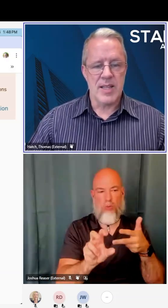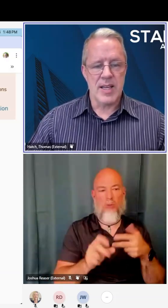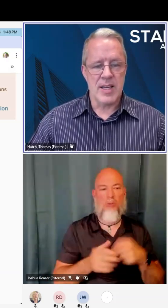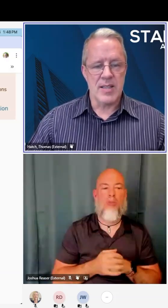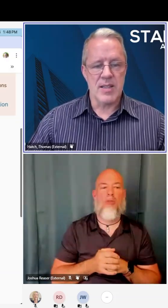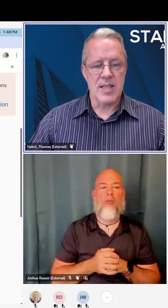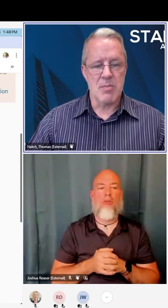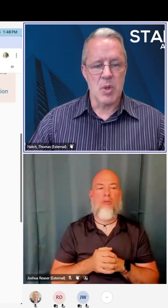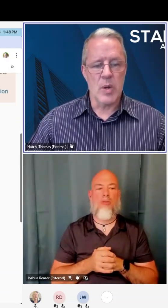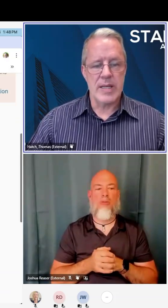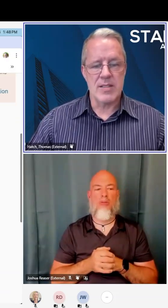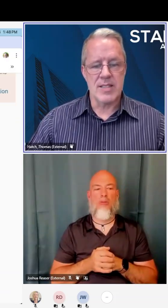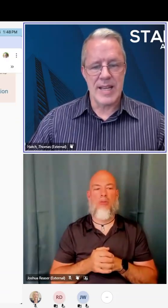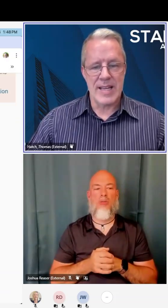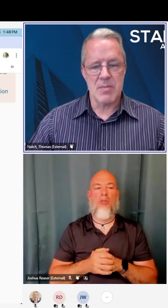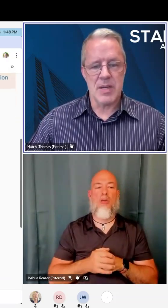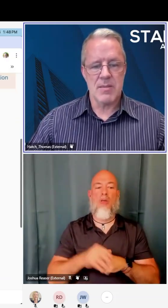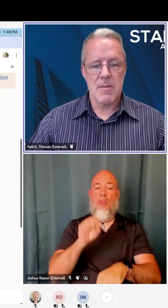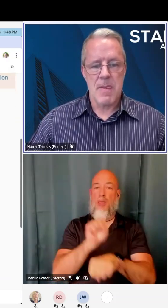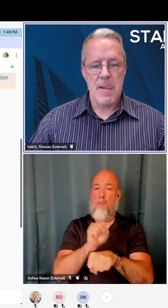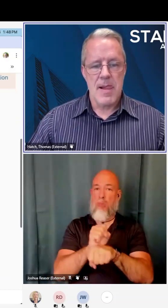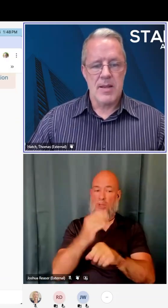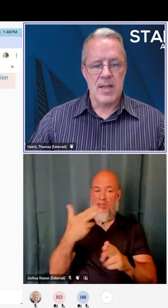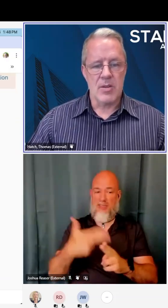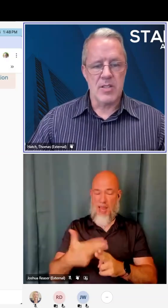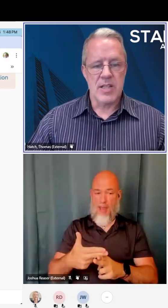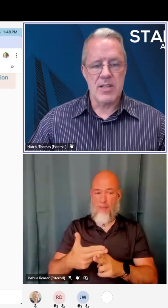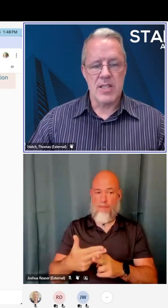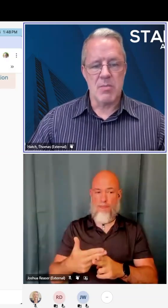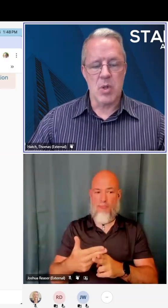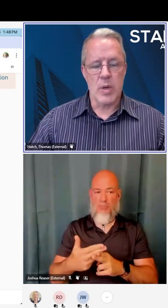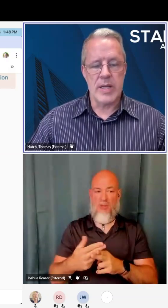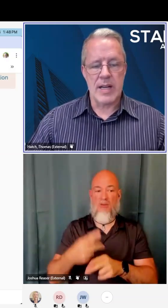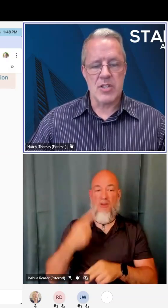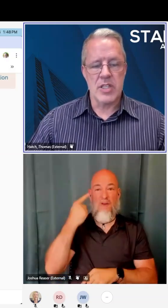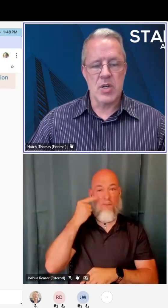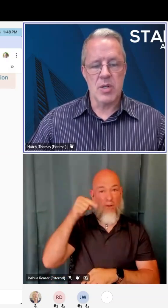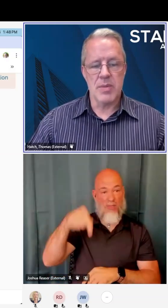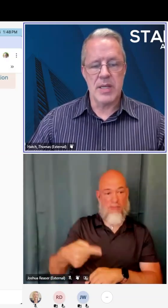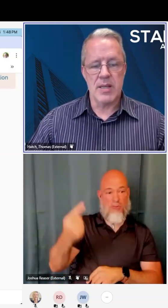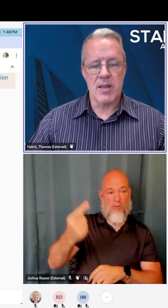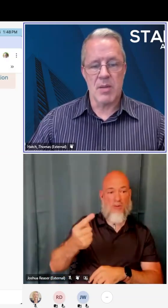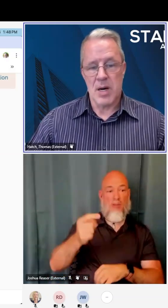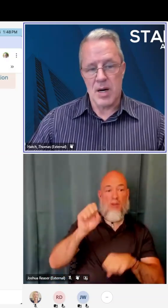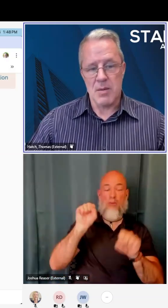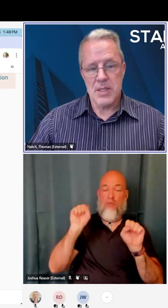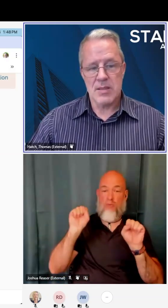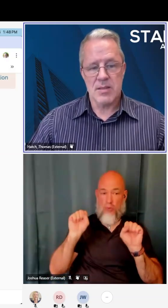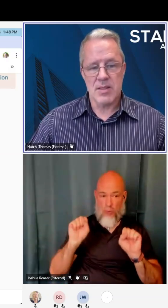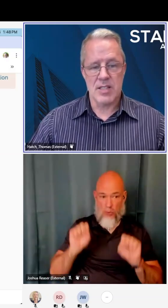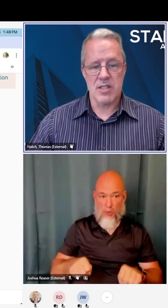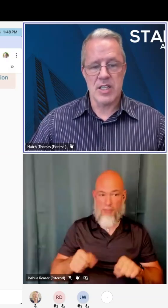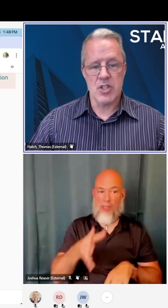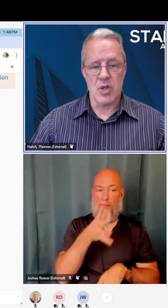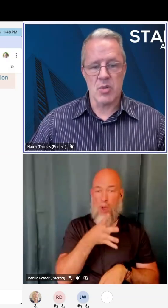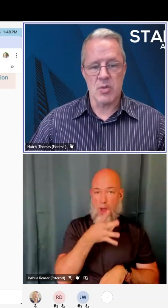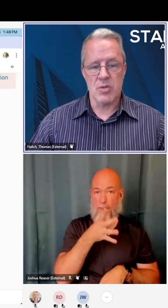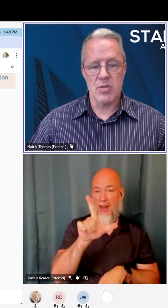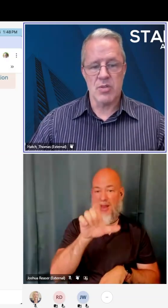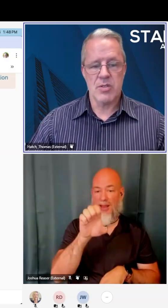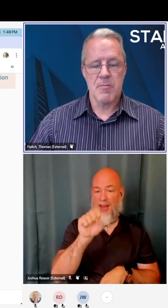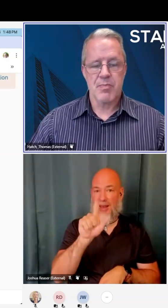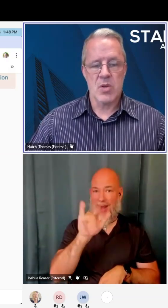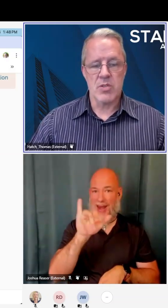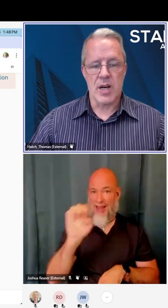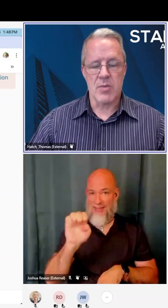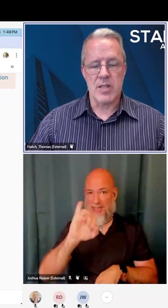had, and then the employee's name. Now, in this case, the employee actually could be the mom, Leslie